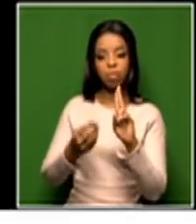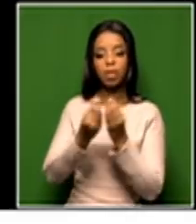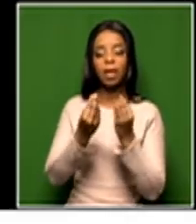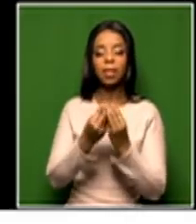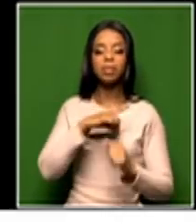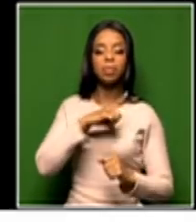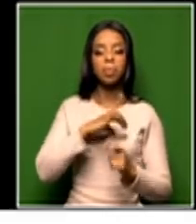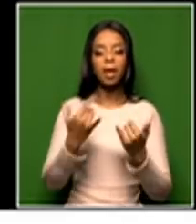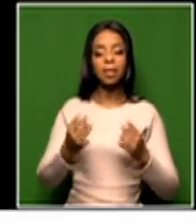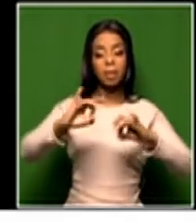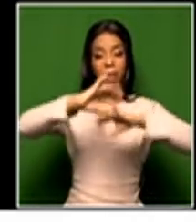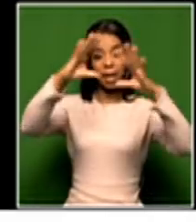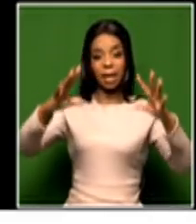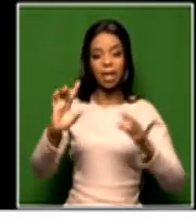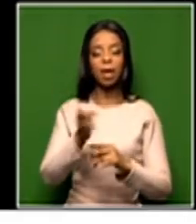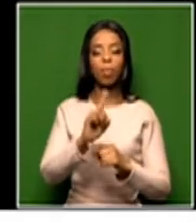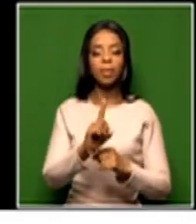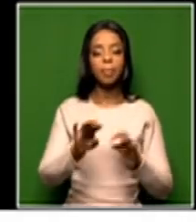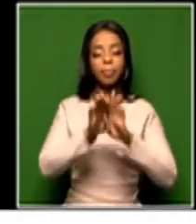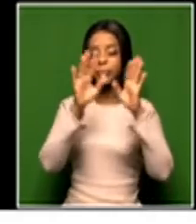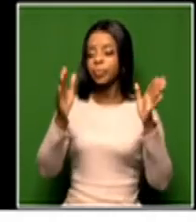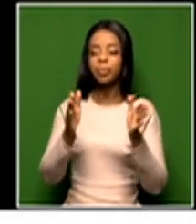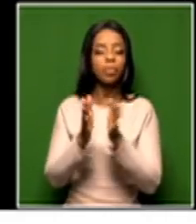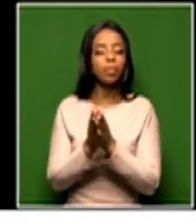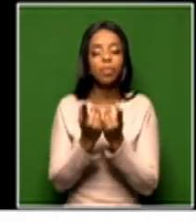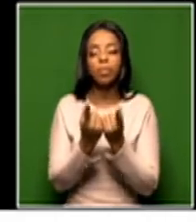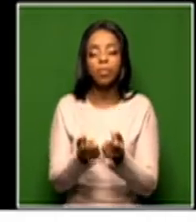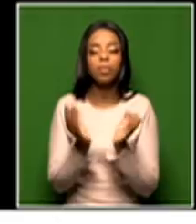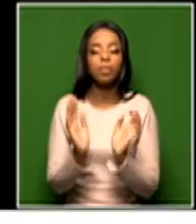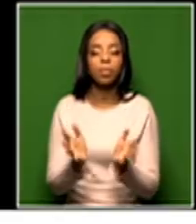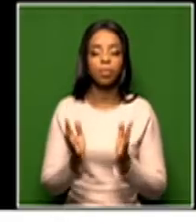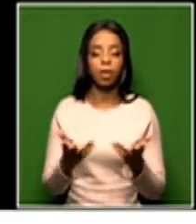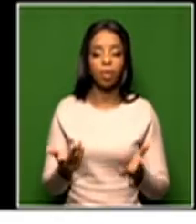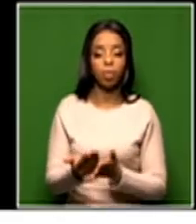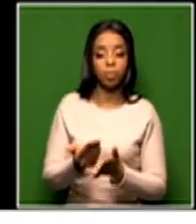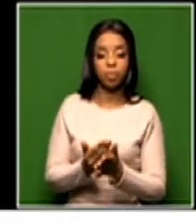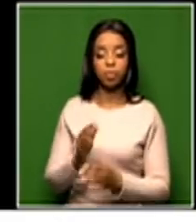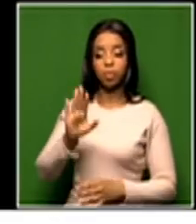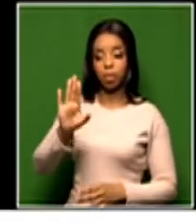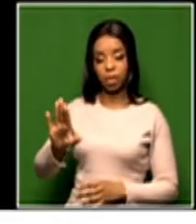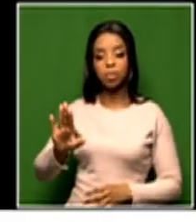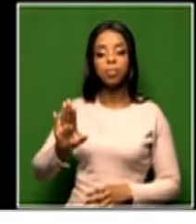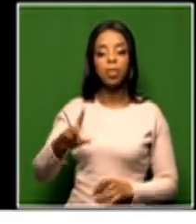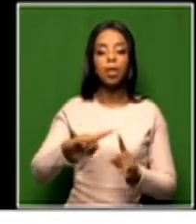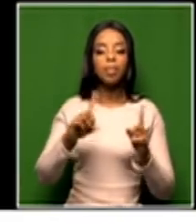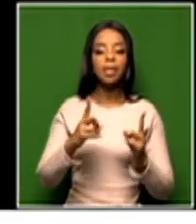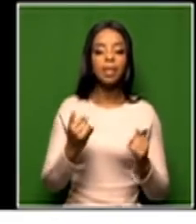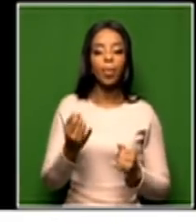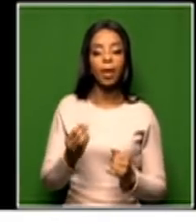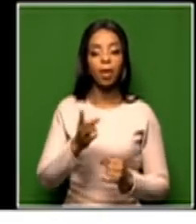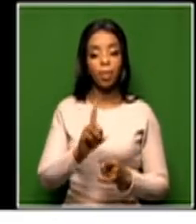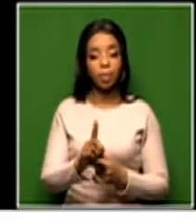that everything was done to favor a particular outlook, and that outlook was to have this service